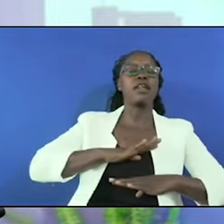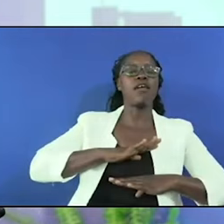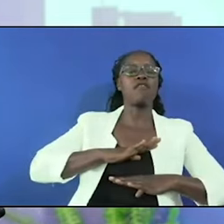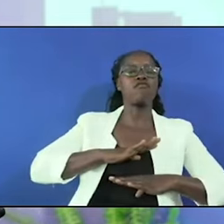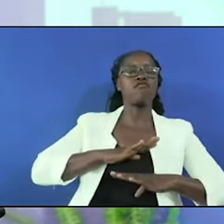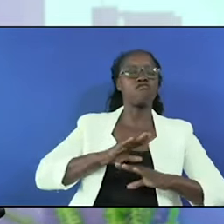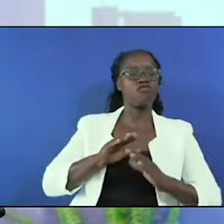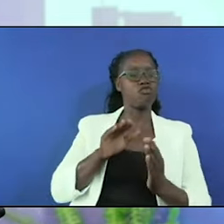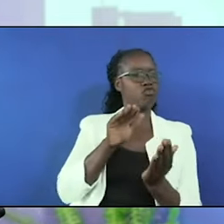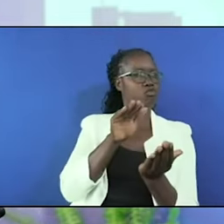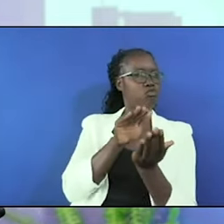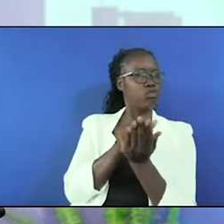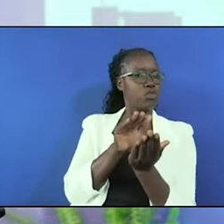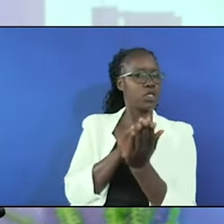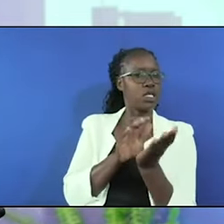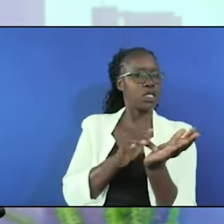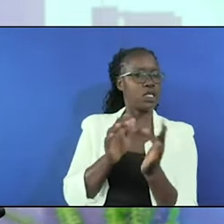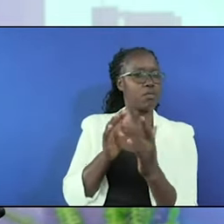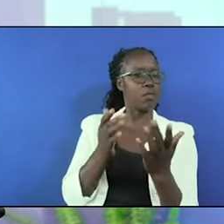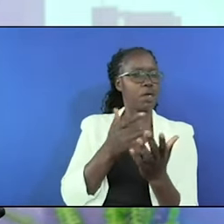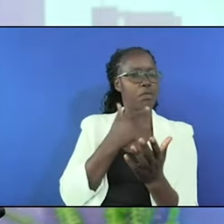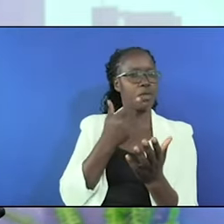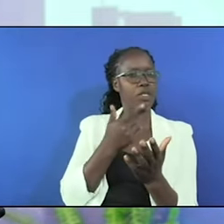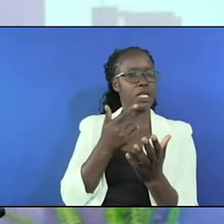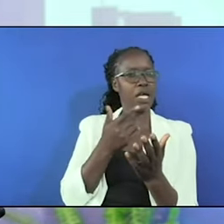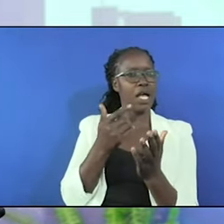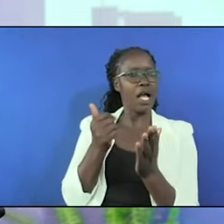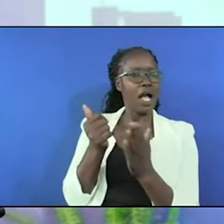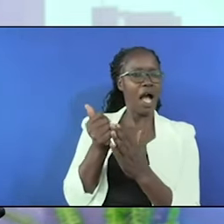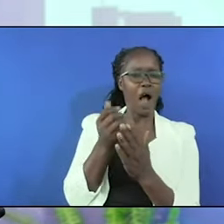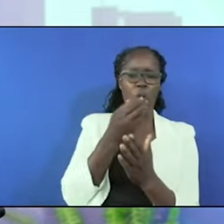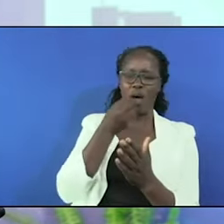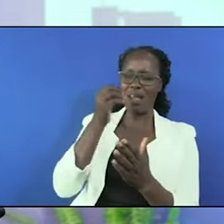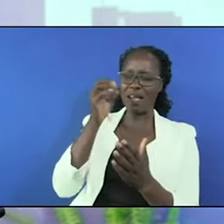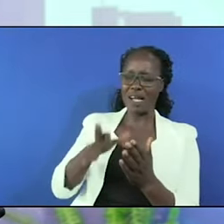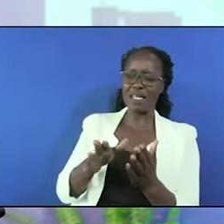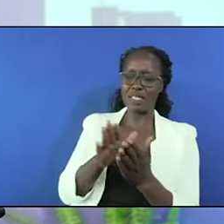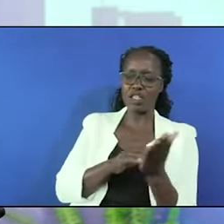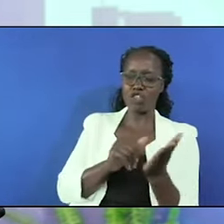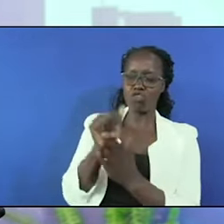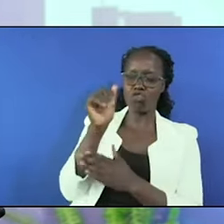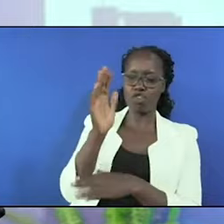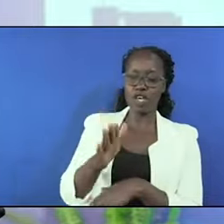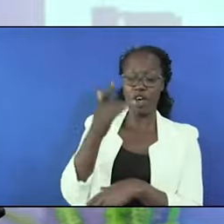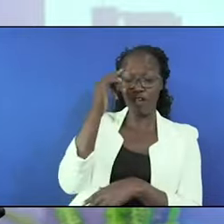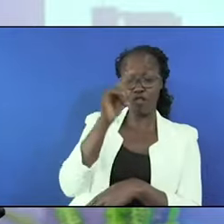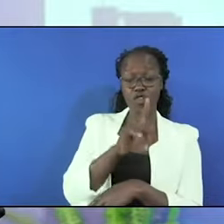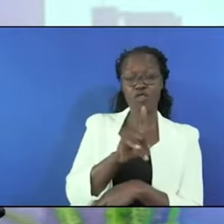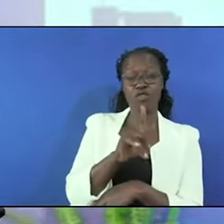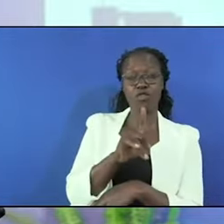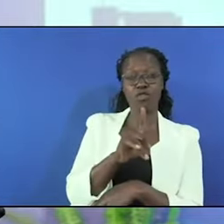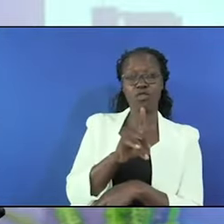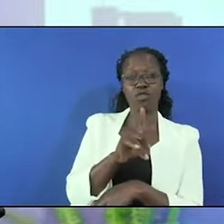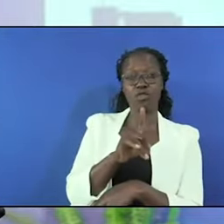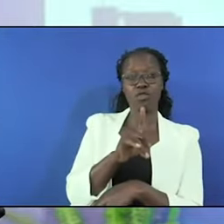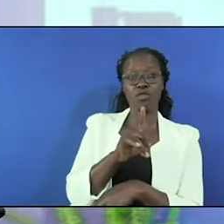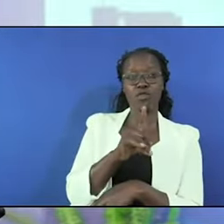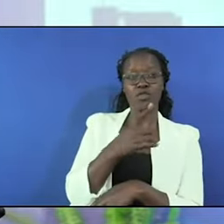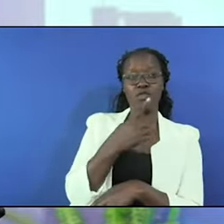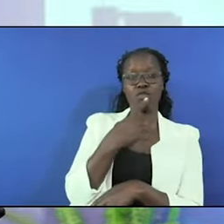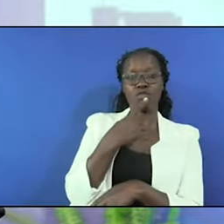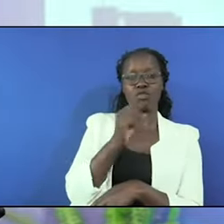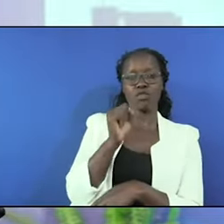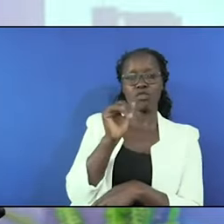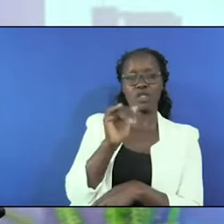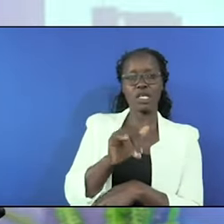in. Bible says, I will rebuke the devourer for you. Somebody listening to me? So that it will